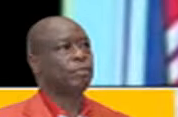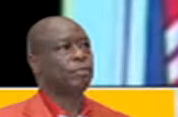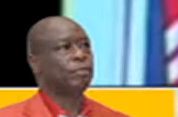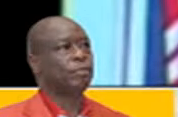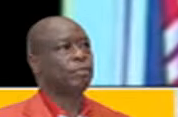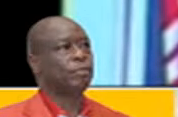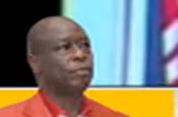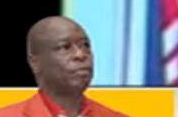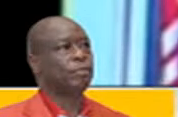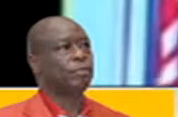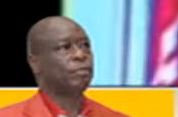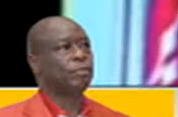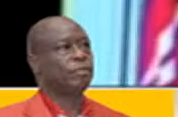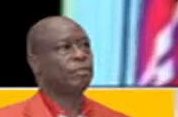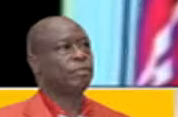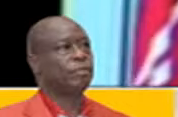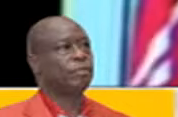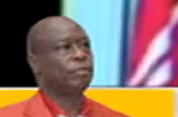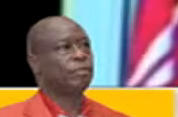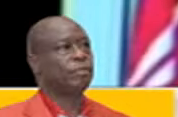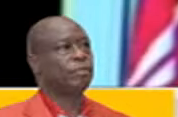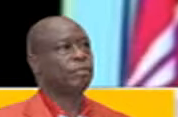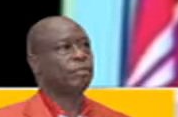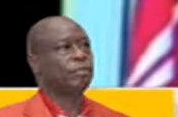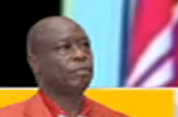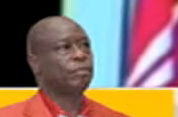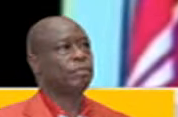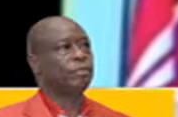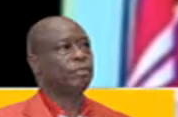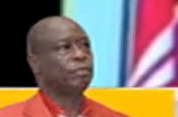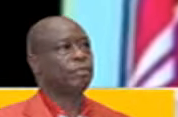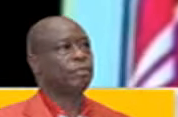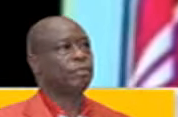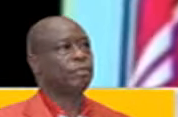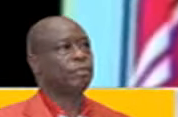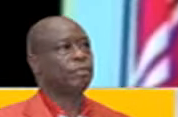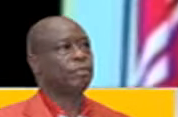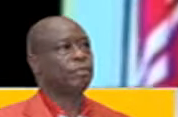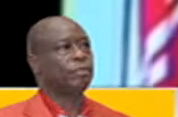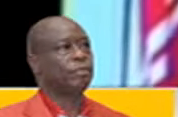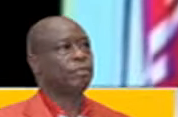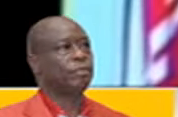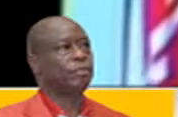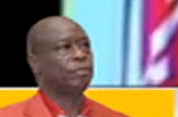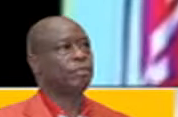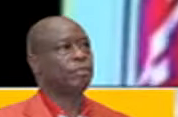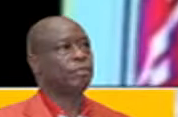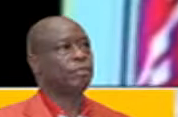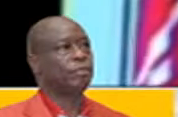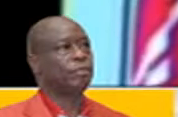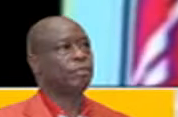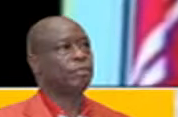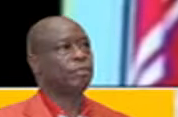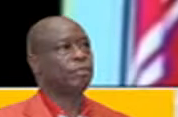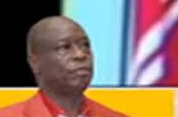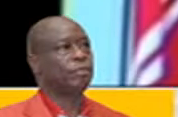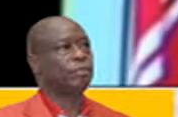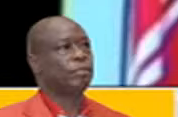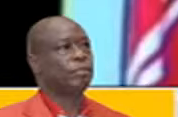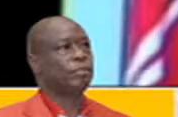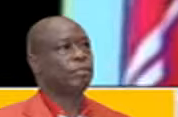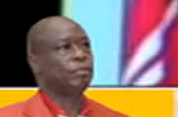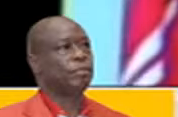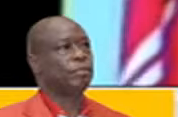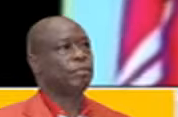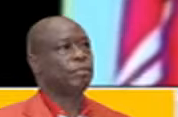National Intelligence Service that has exposed the president, the government, and the people of Kenya. Had